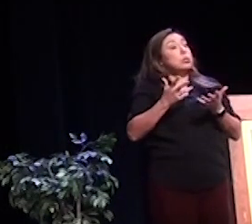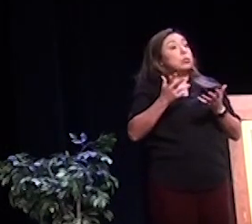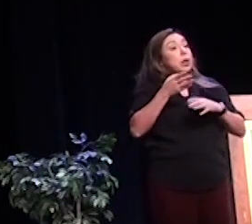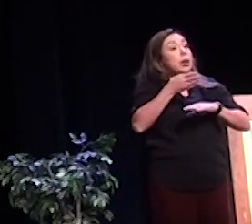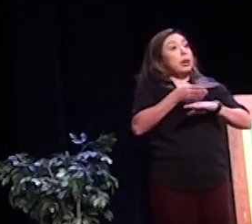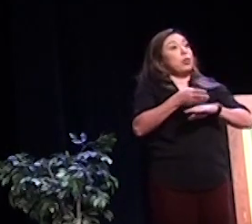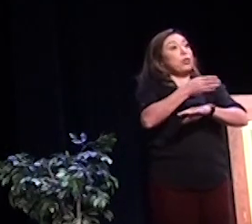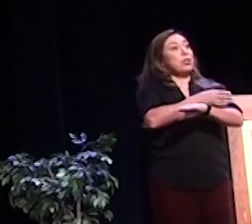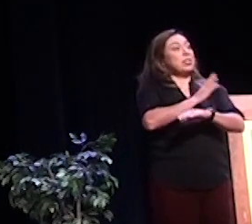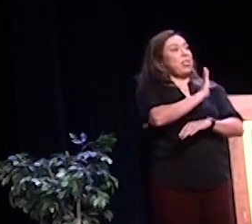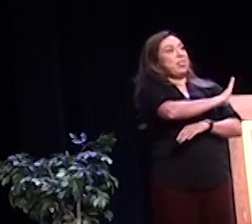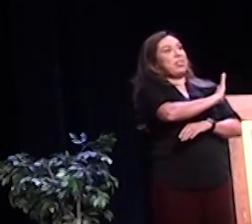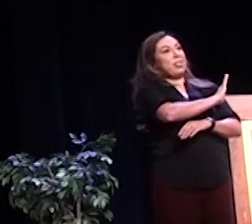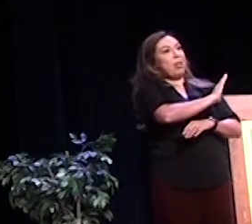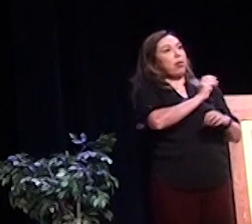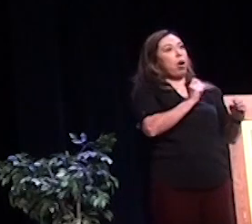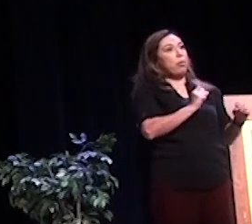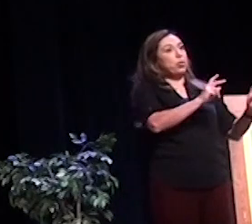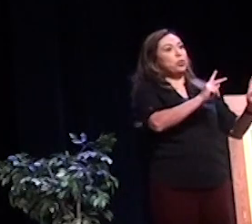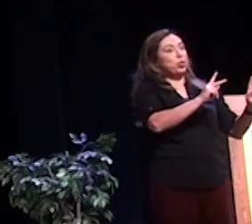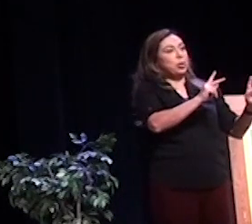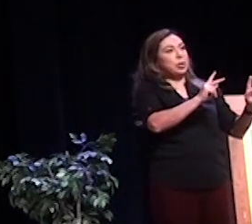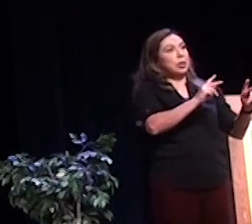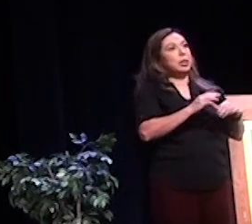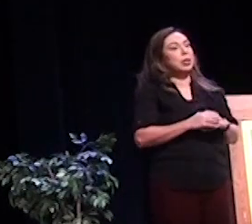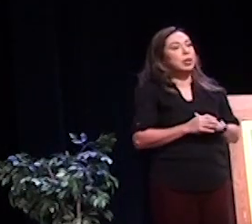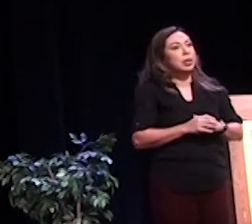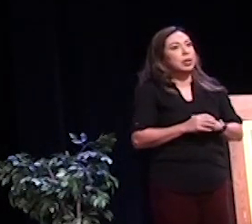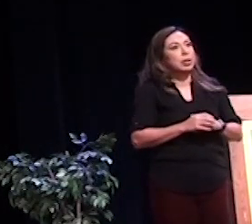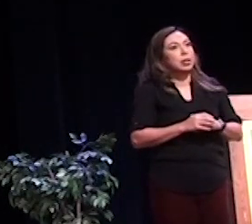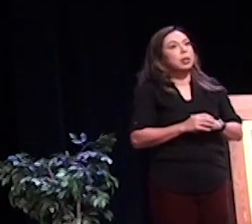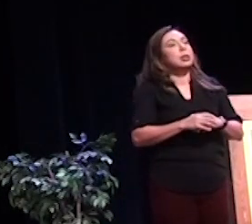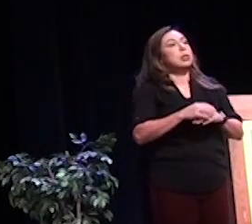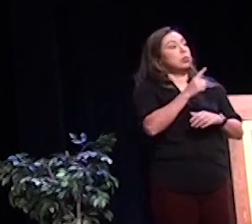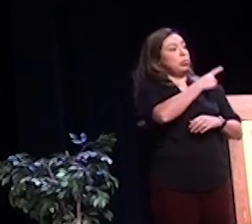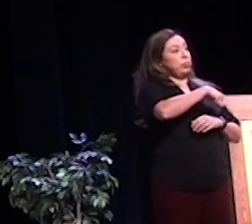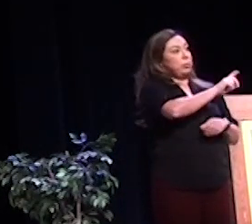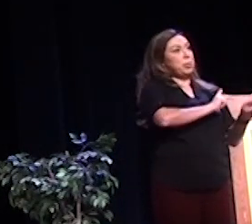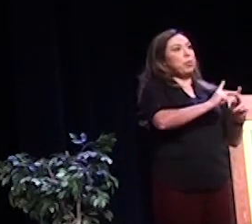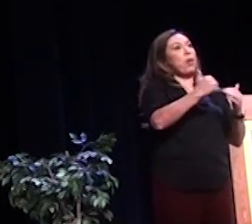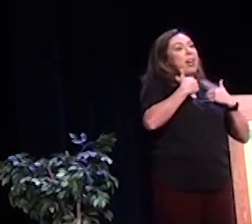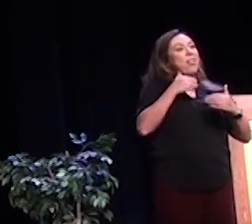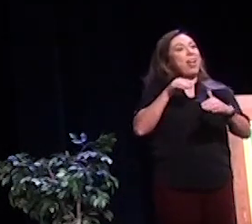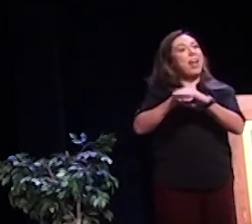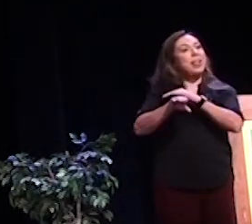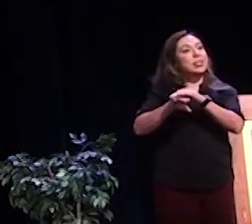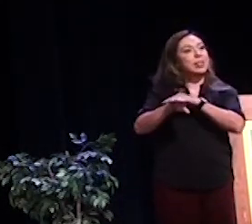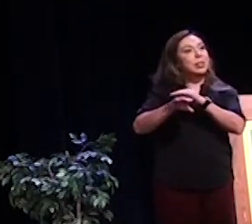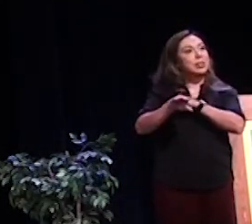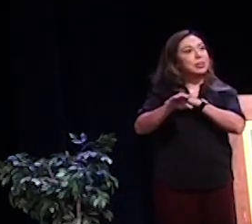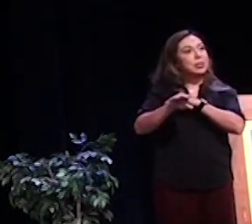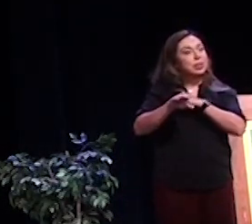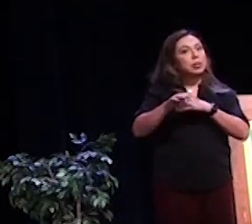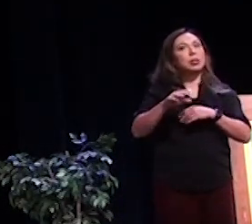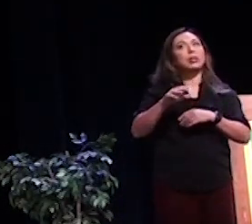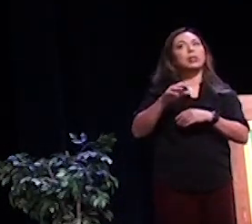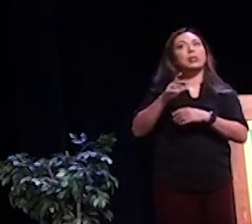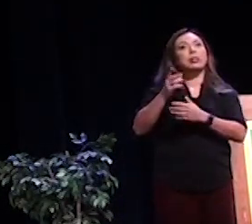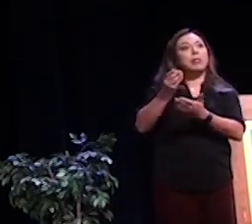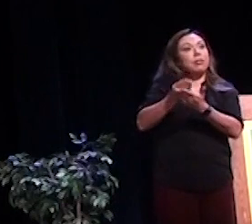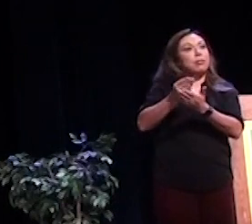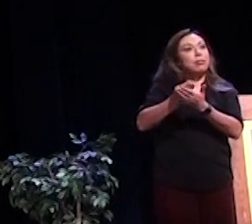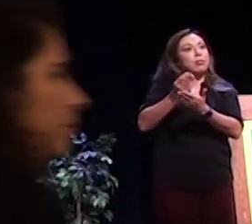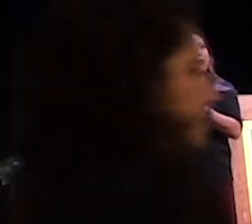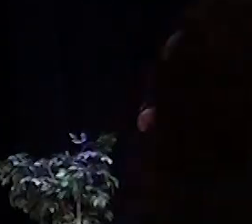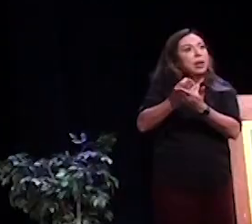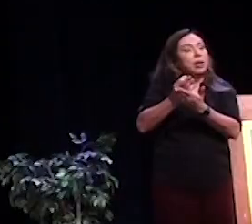their opportunity to have access to financing that is